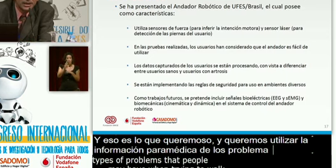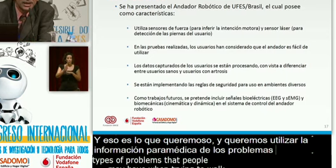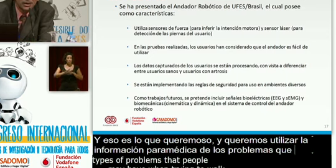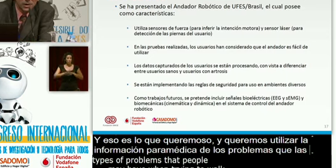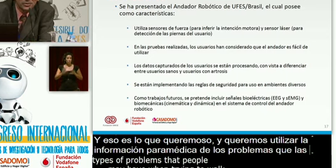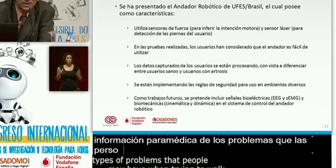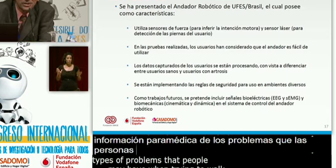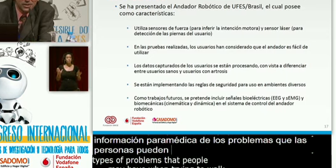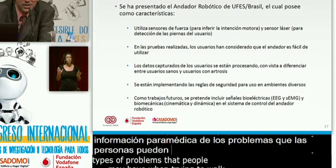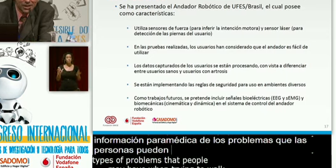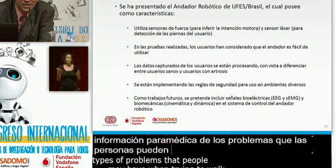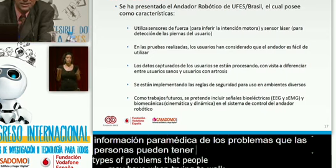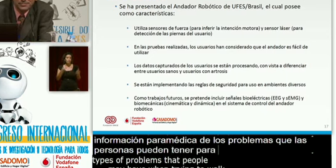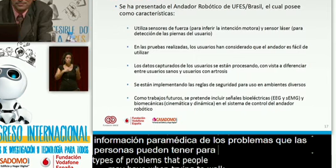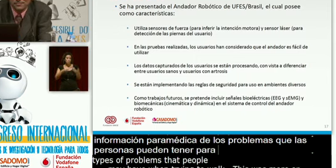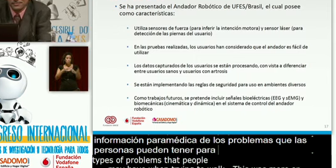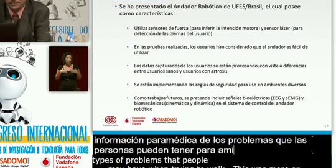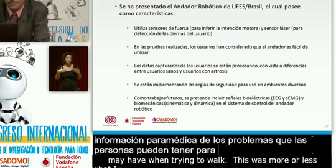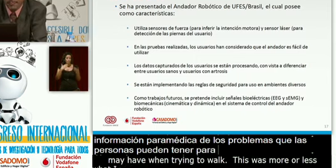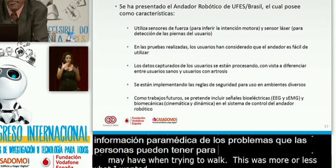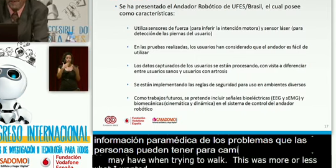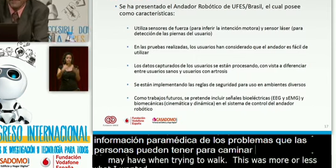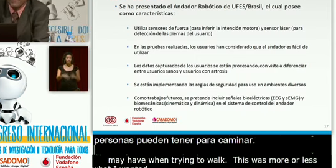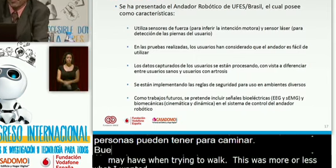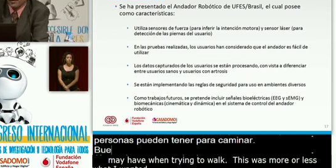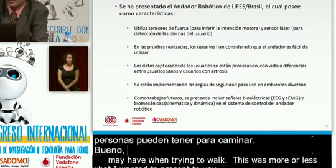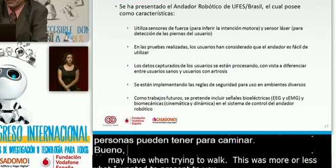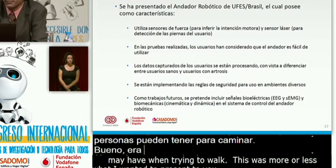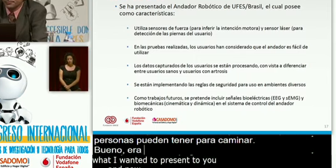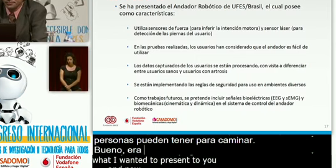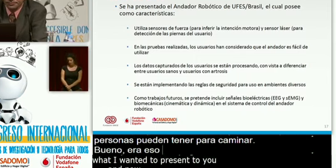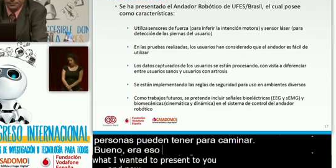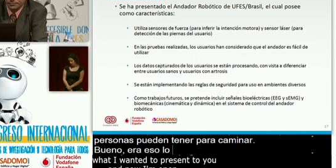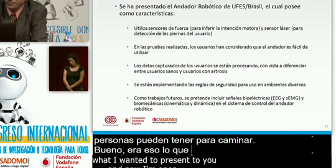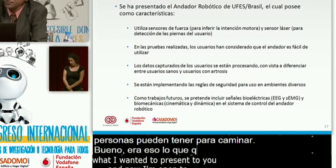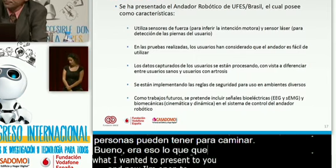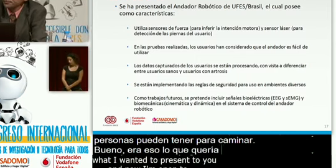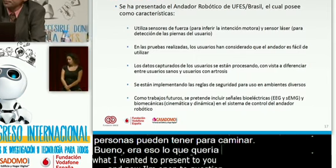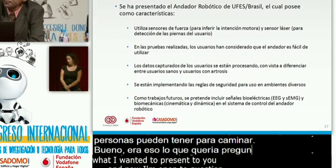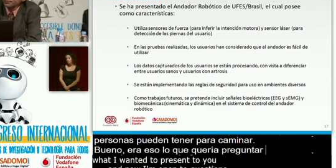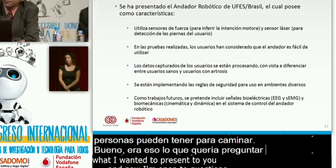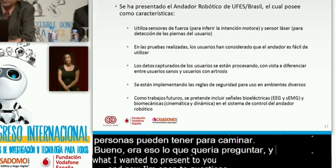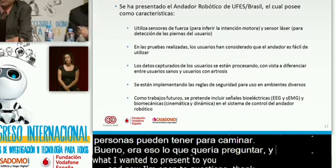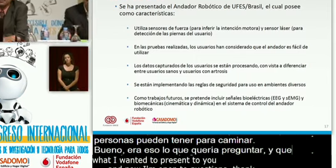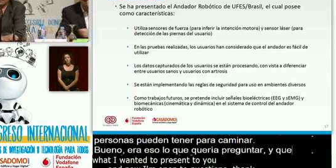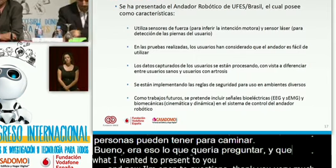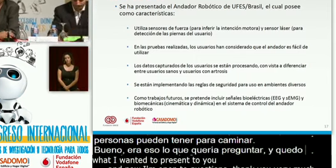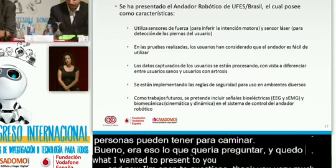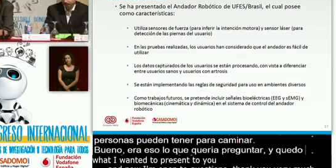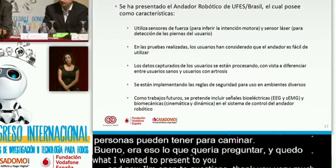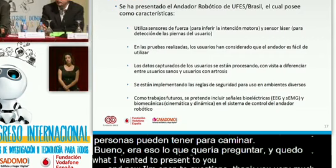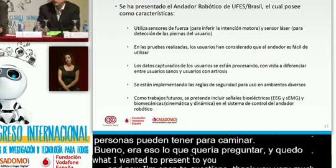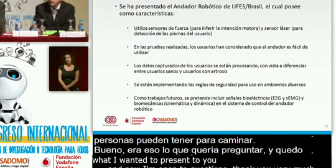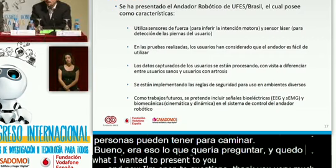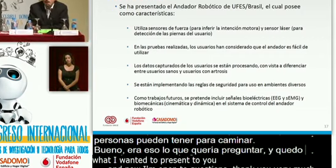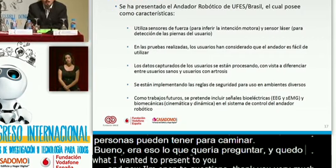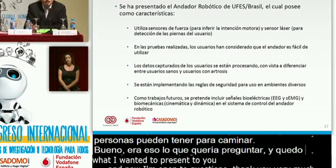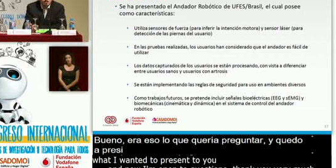trying to walk. This was more or less what I wanted to present to you, and now I'm open to questions. Thank you very